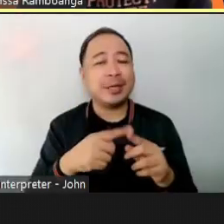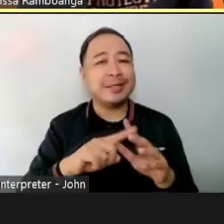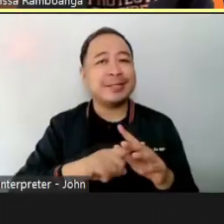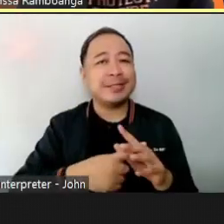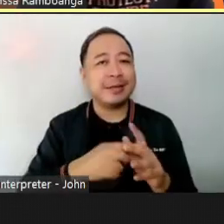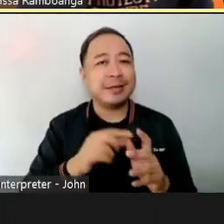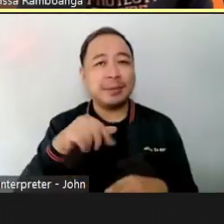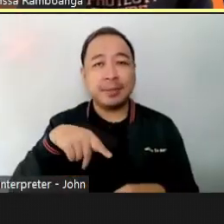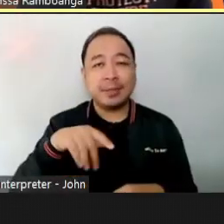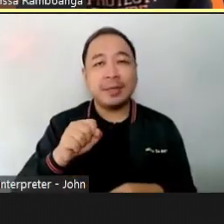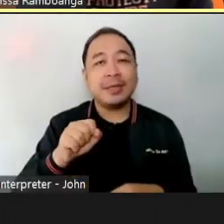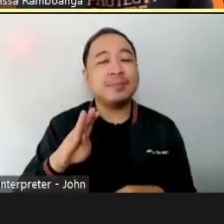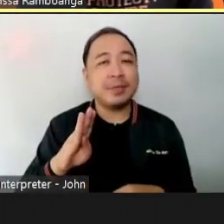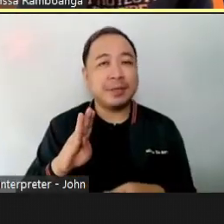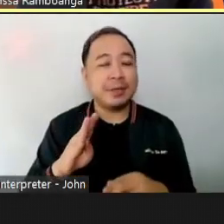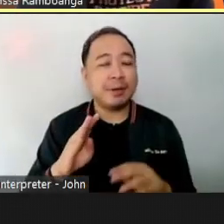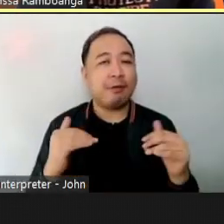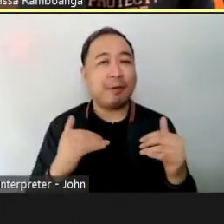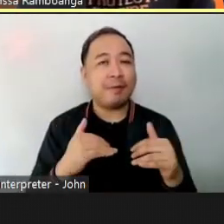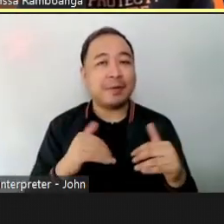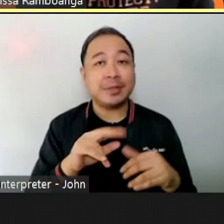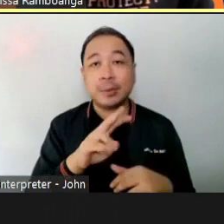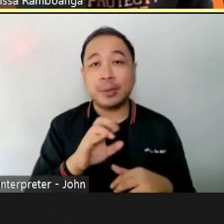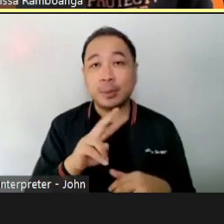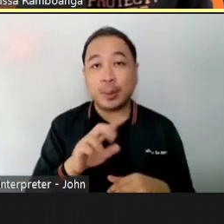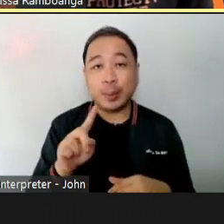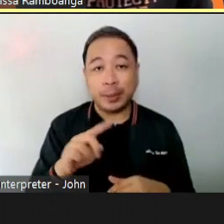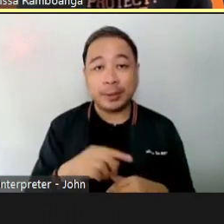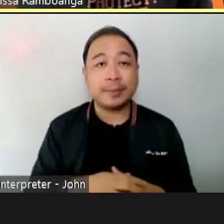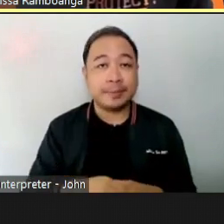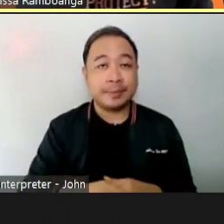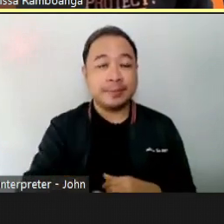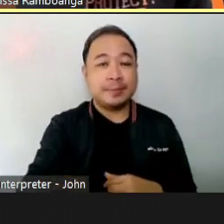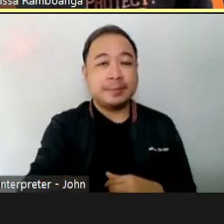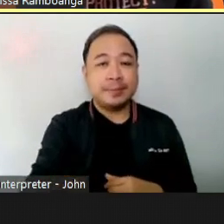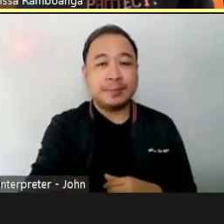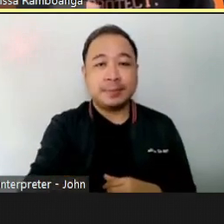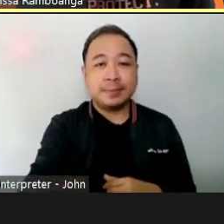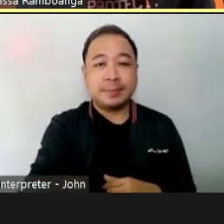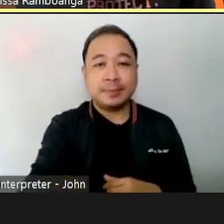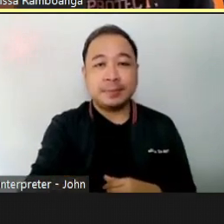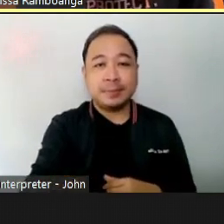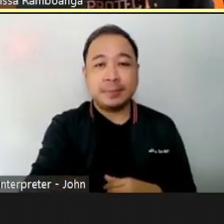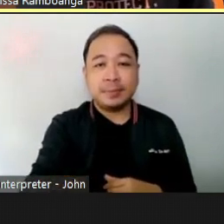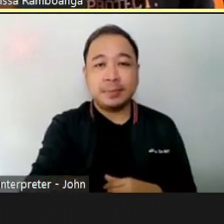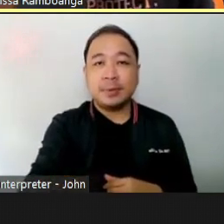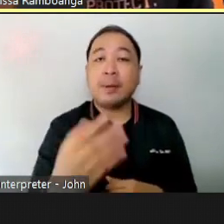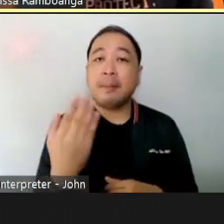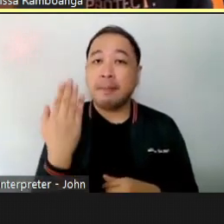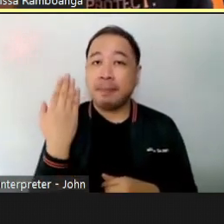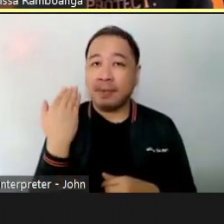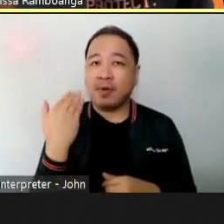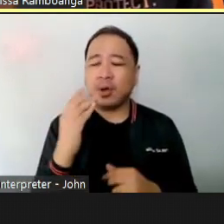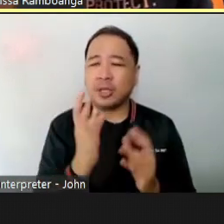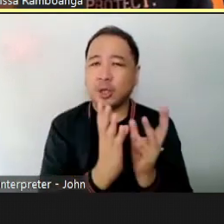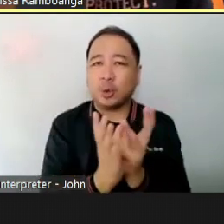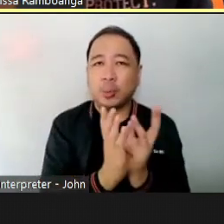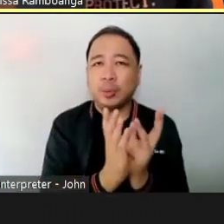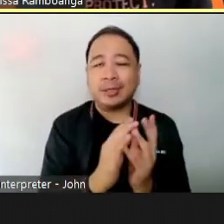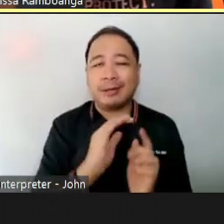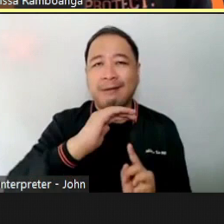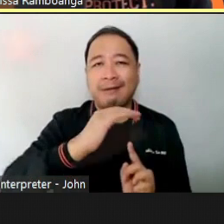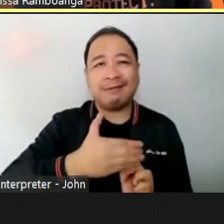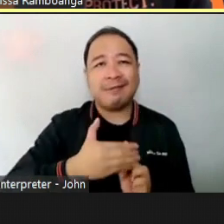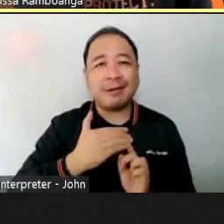Bata Conference 2021. It was about the time when we were in community lockdowns due to the surge of the